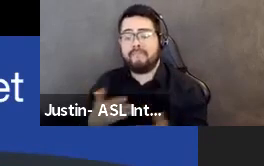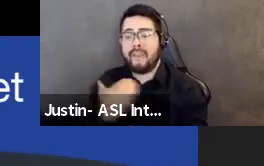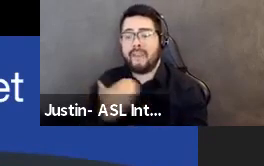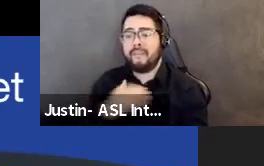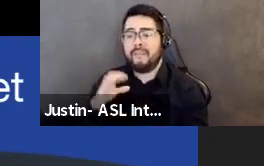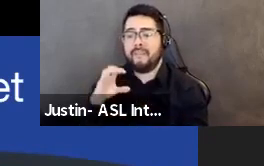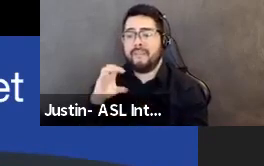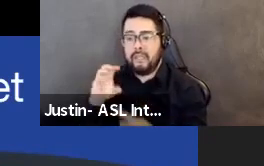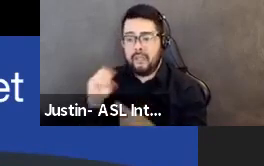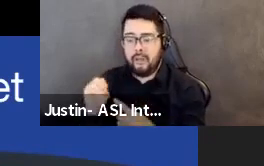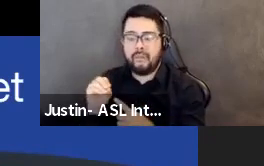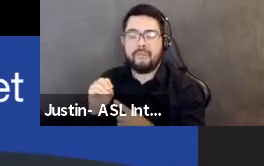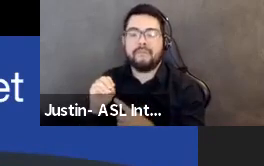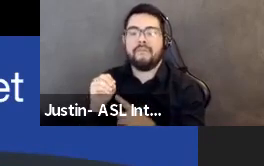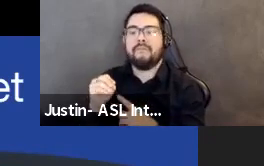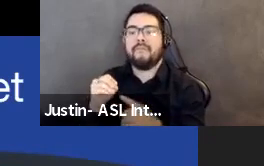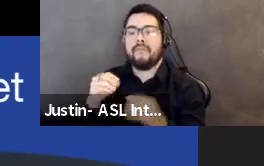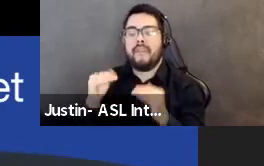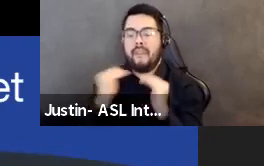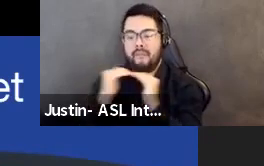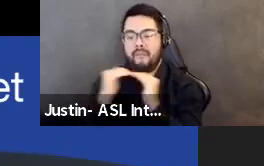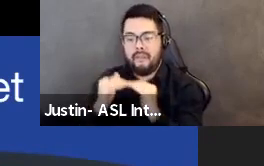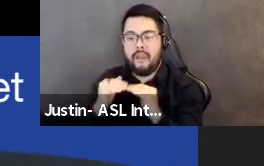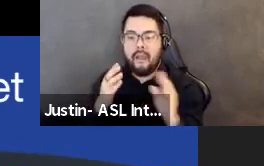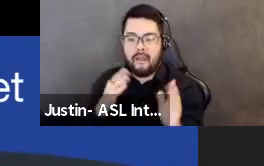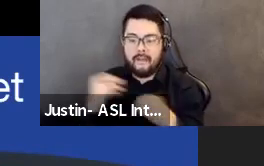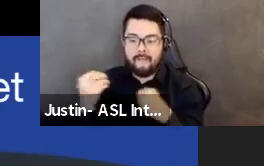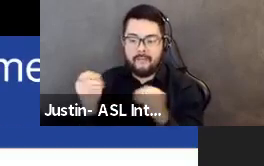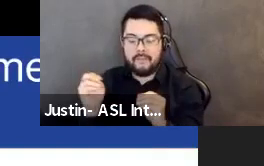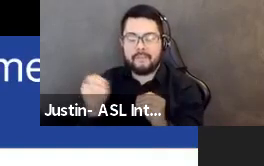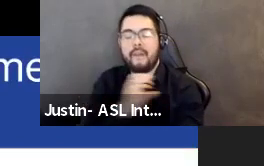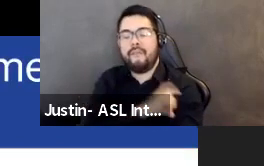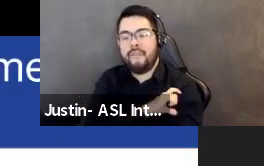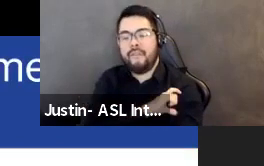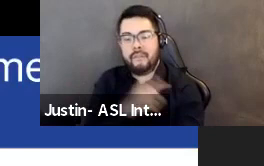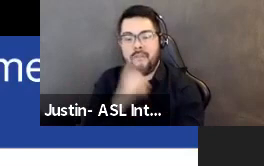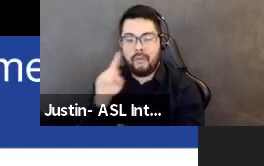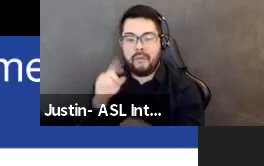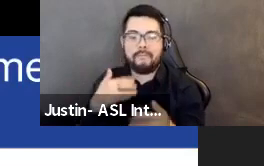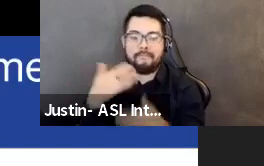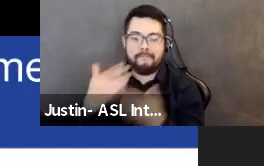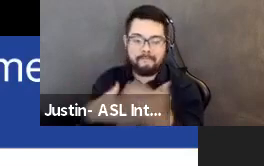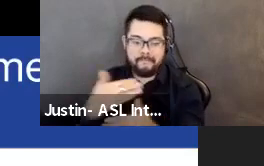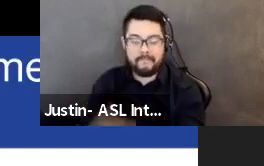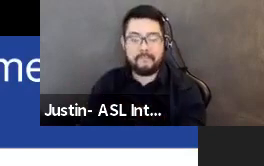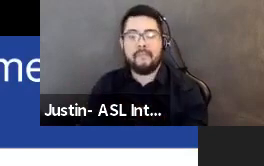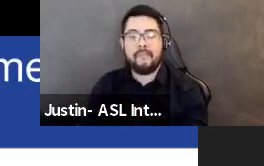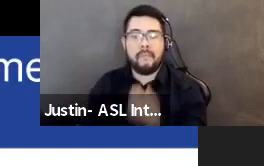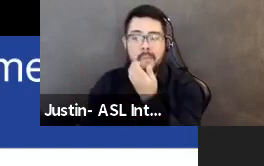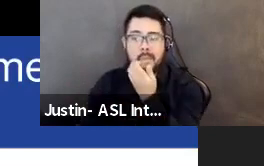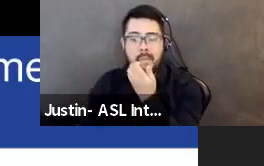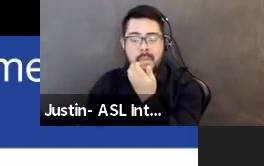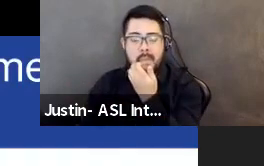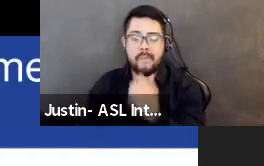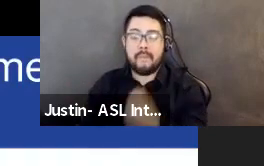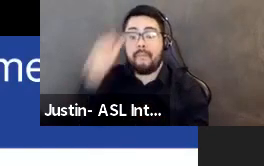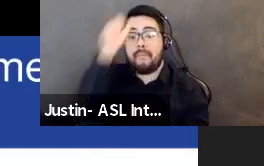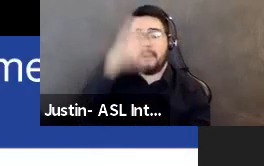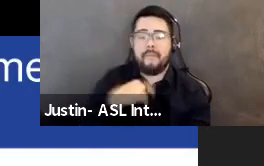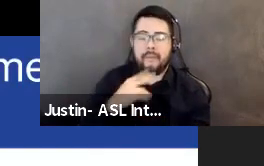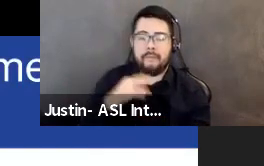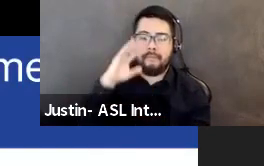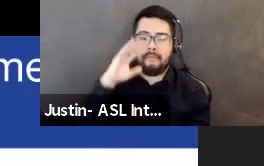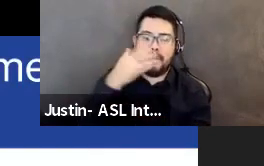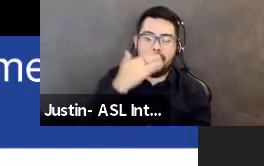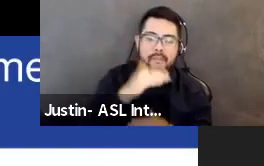officer to discuss the community engagement and the equity index hello everyone good evening or good afternoon